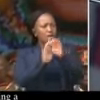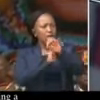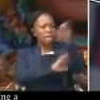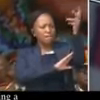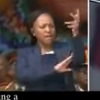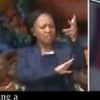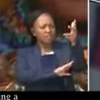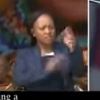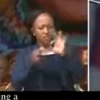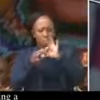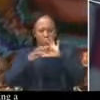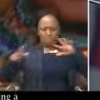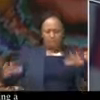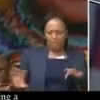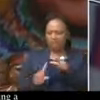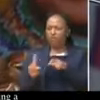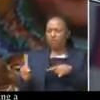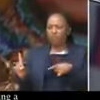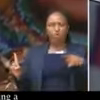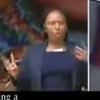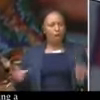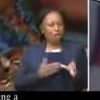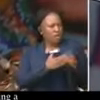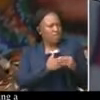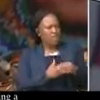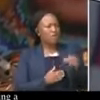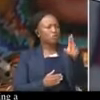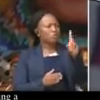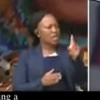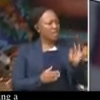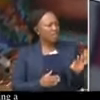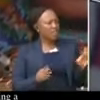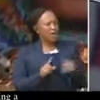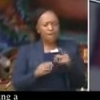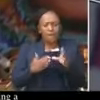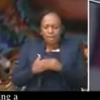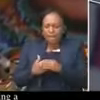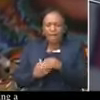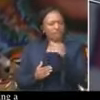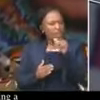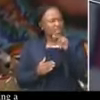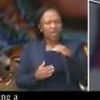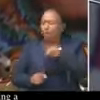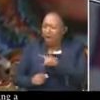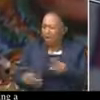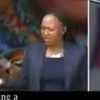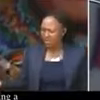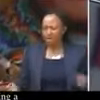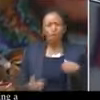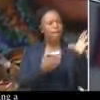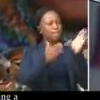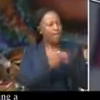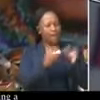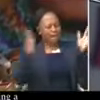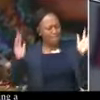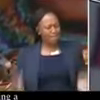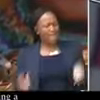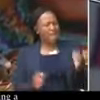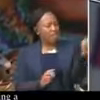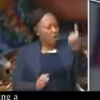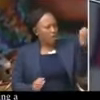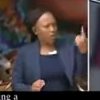you? Because you were never a member of UDF. You were a member of the ANC. You were the only one